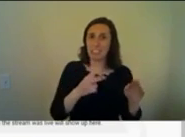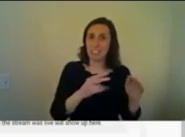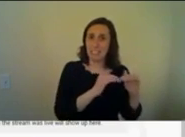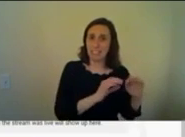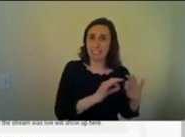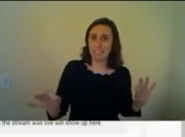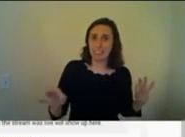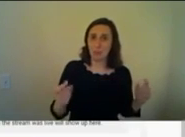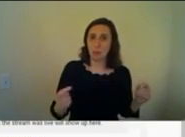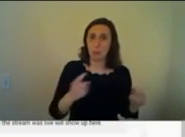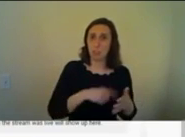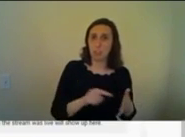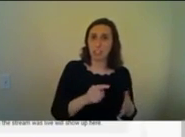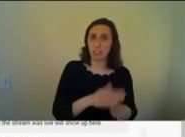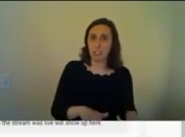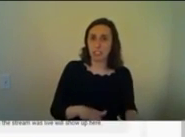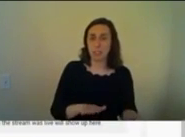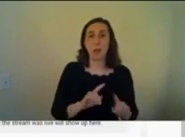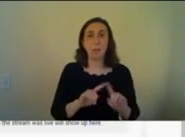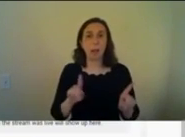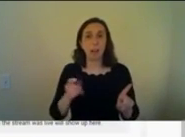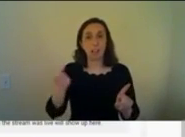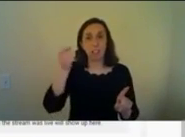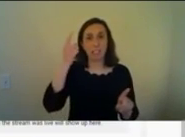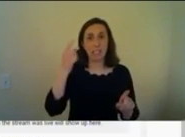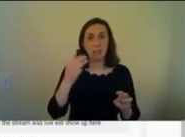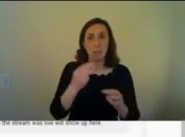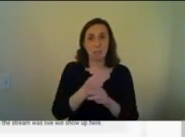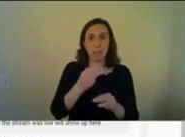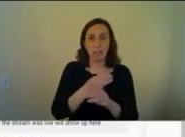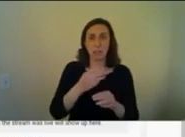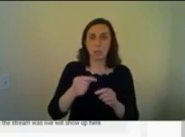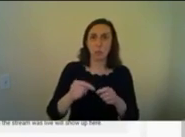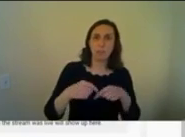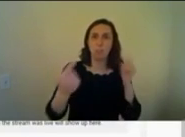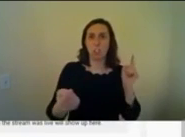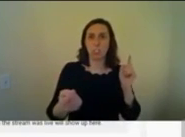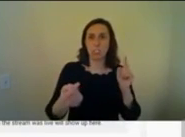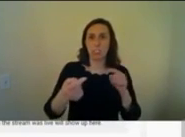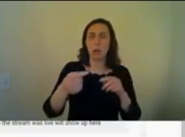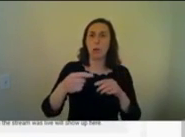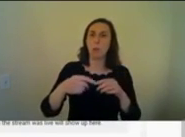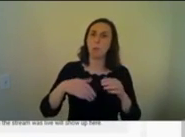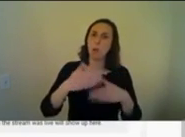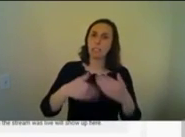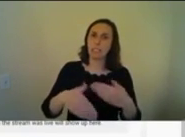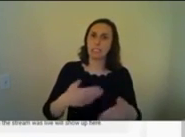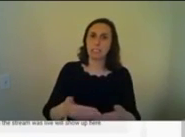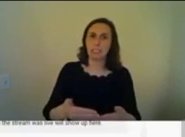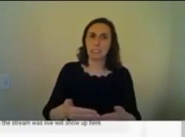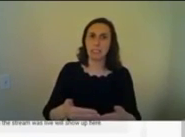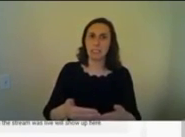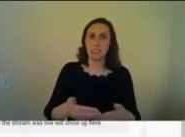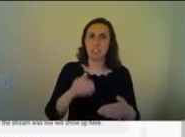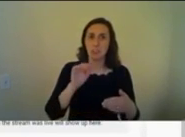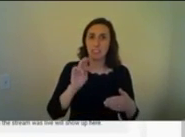our division. But remember, mathematics are talking about reversible process. And so this is a valid